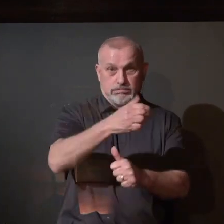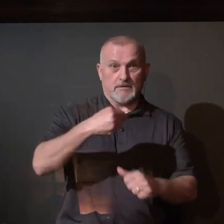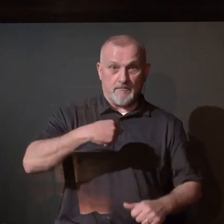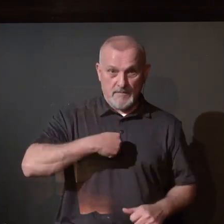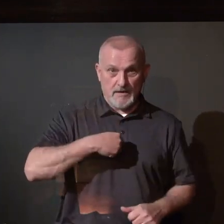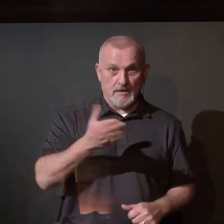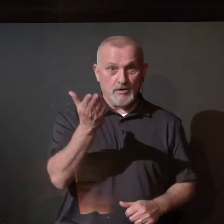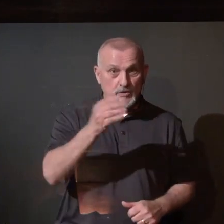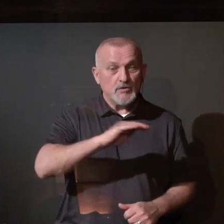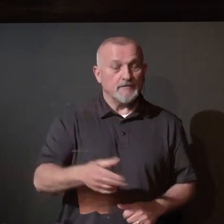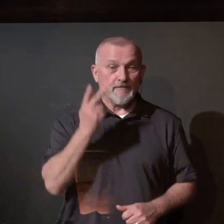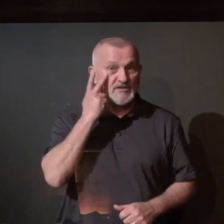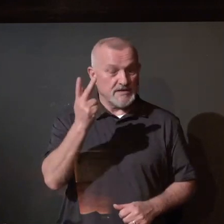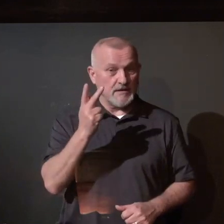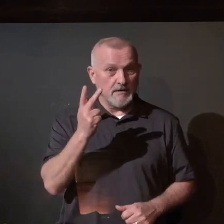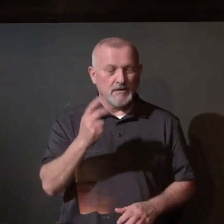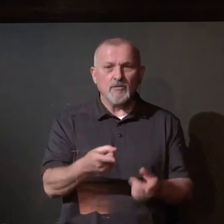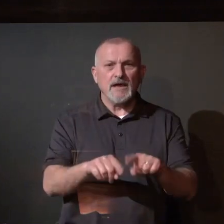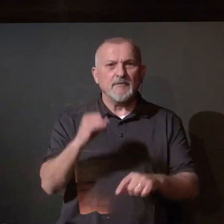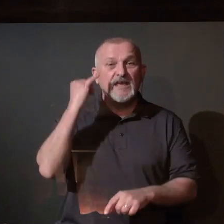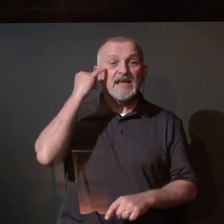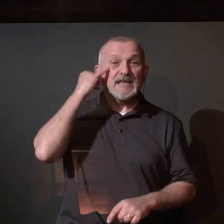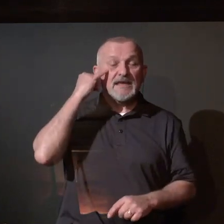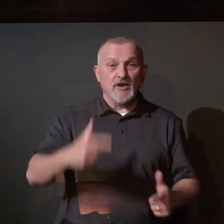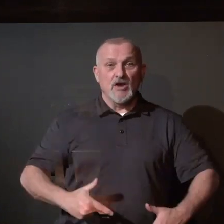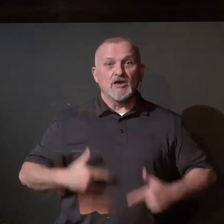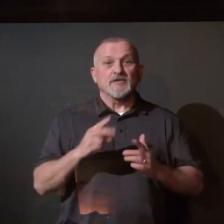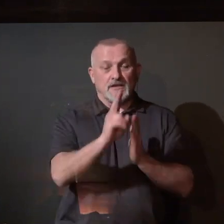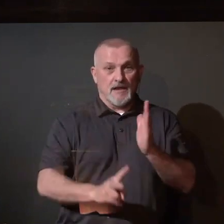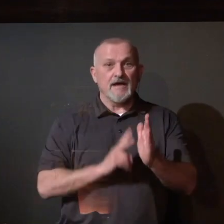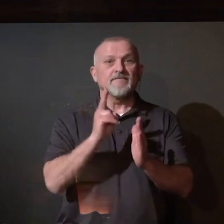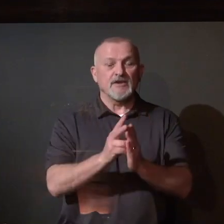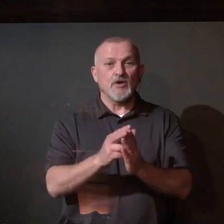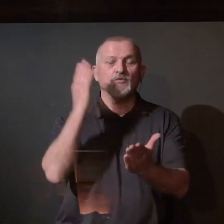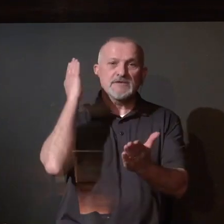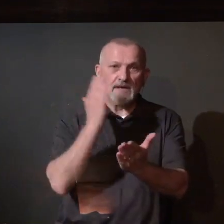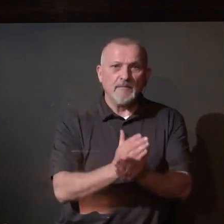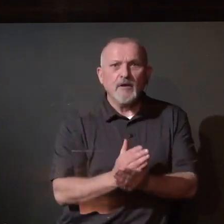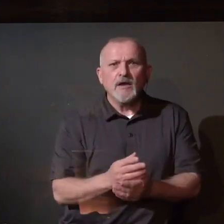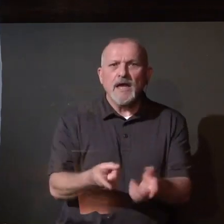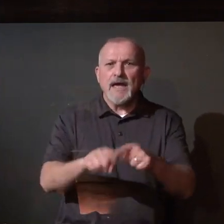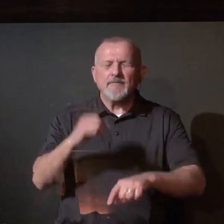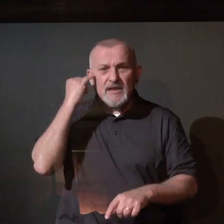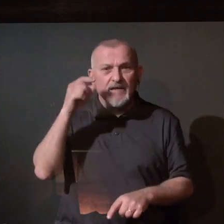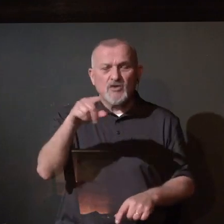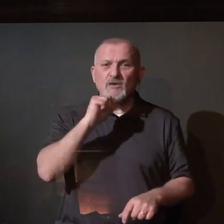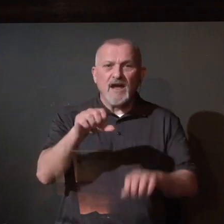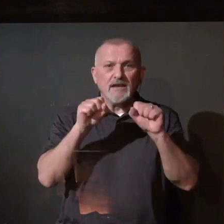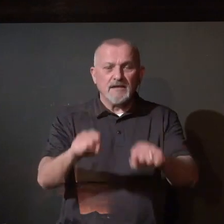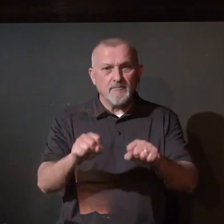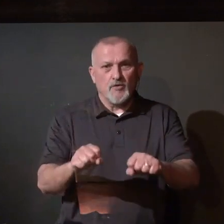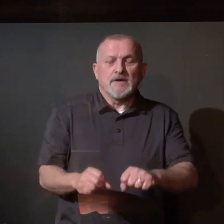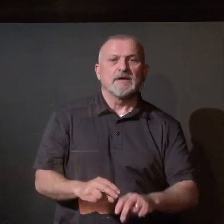So what's going to happen now? What if this feed is cut? What if we're unable to come to you live streaming? What if you're unable to sit in a home and listen